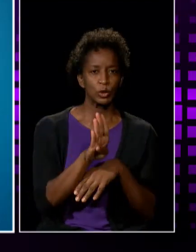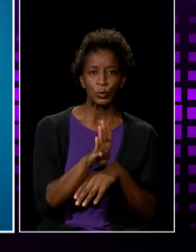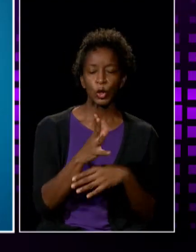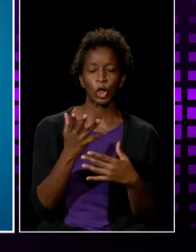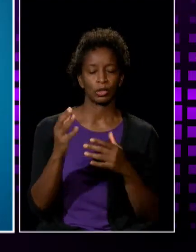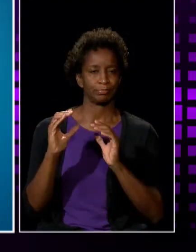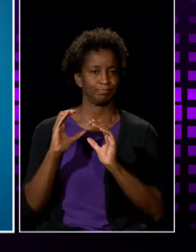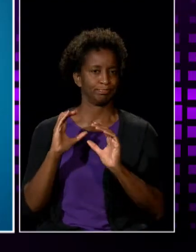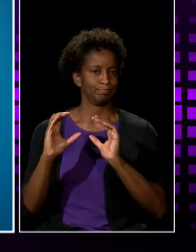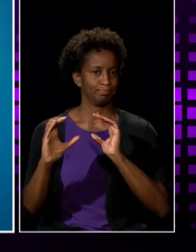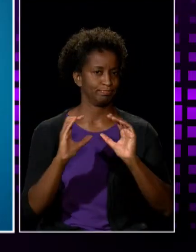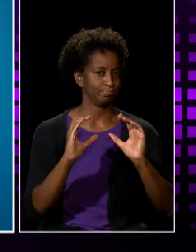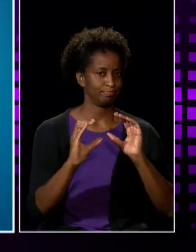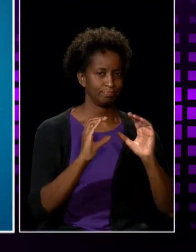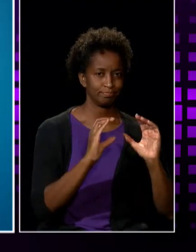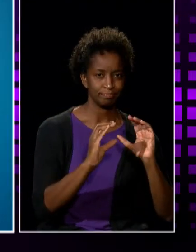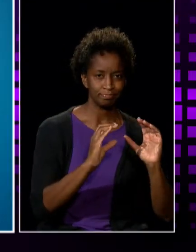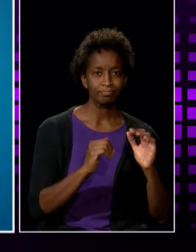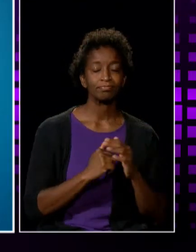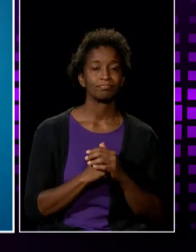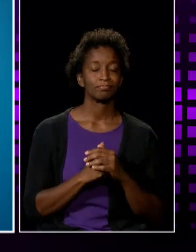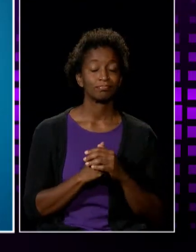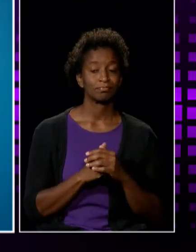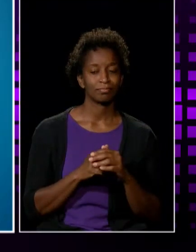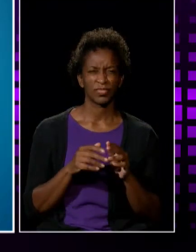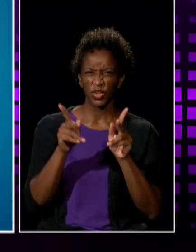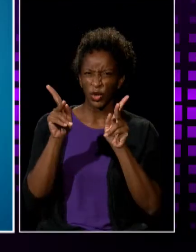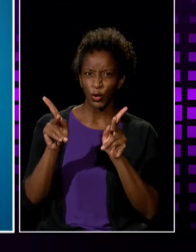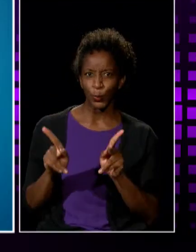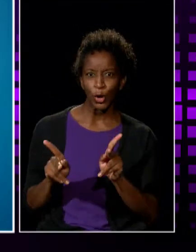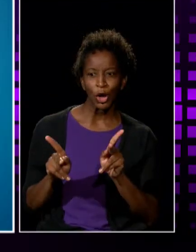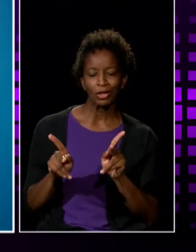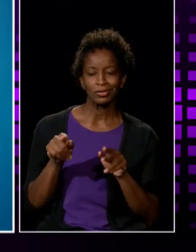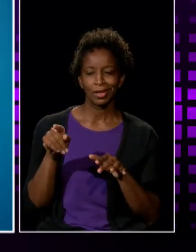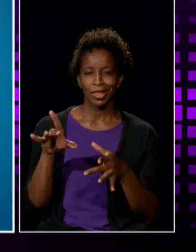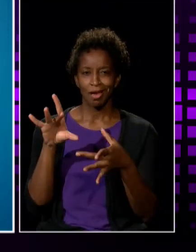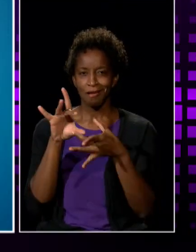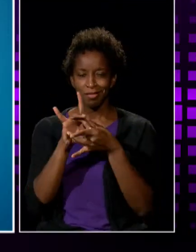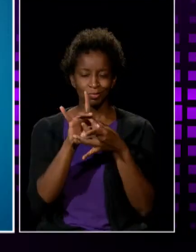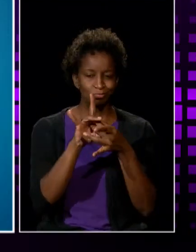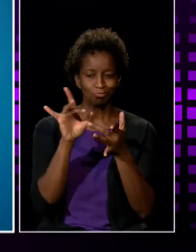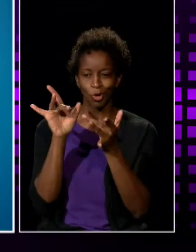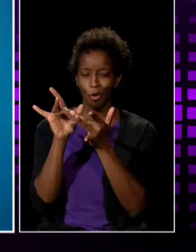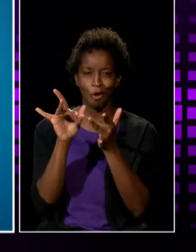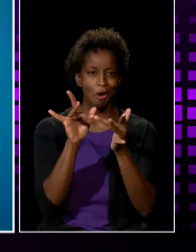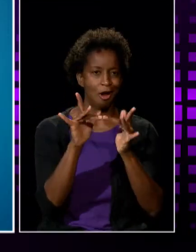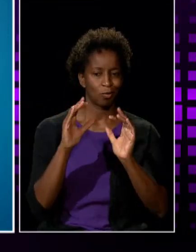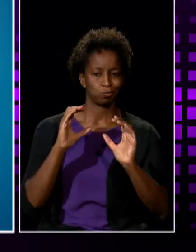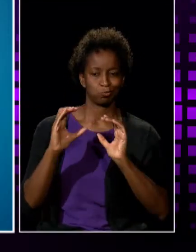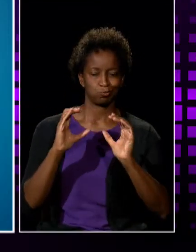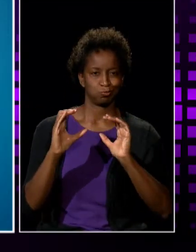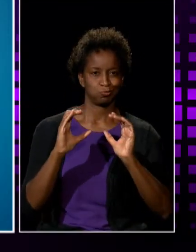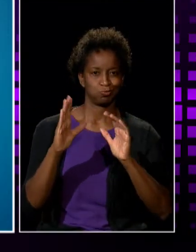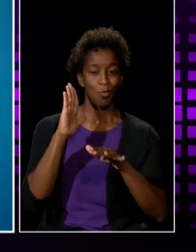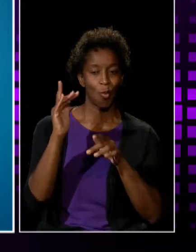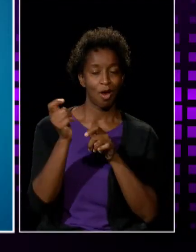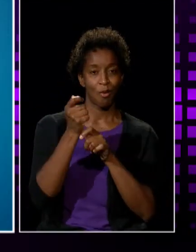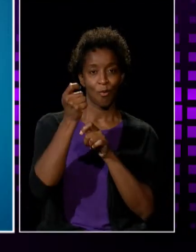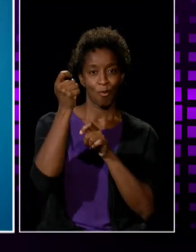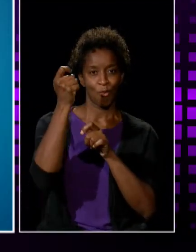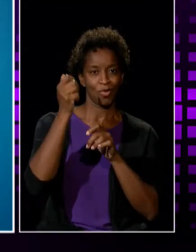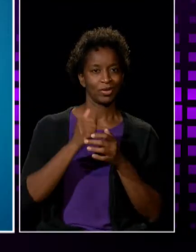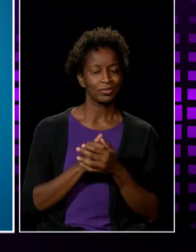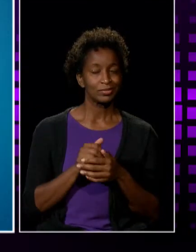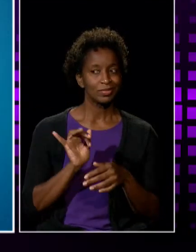most interactive guests based on our criteria, they will win. It's a magnificent prize, must I